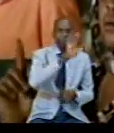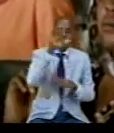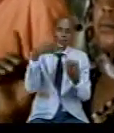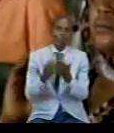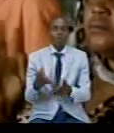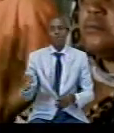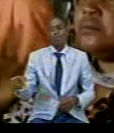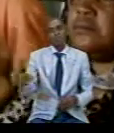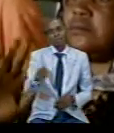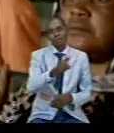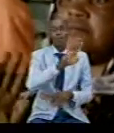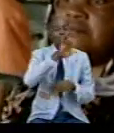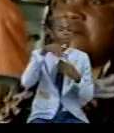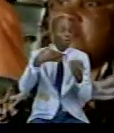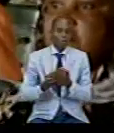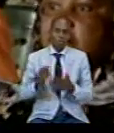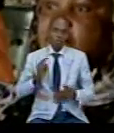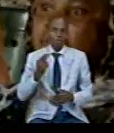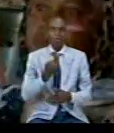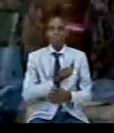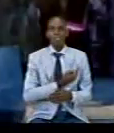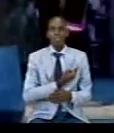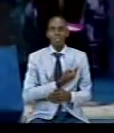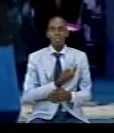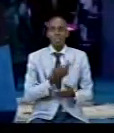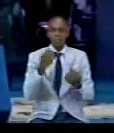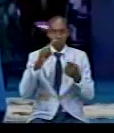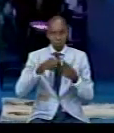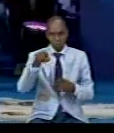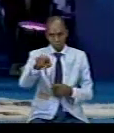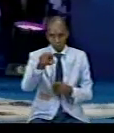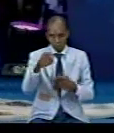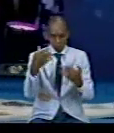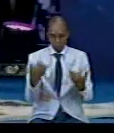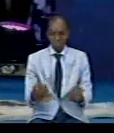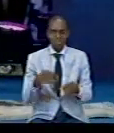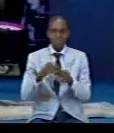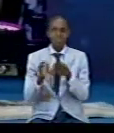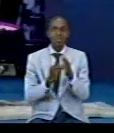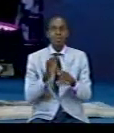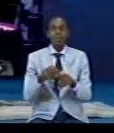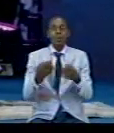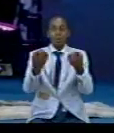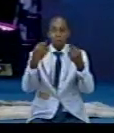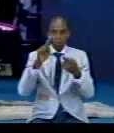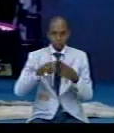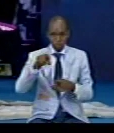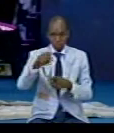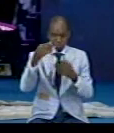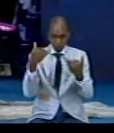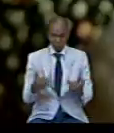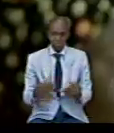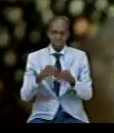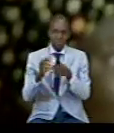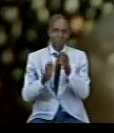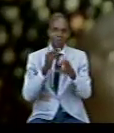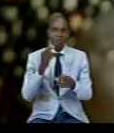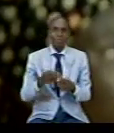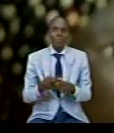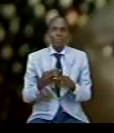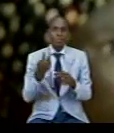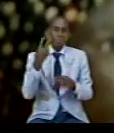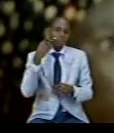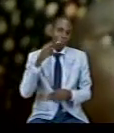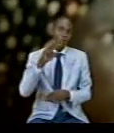them, all of us coming to you today. I say, coming to you today. Behold, it